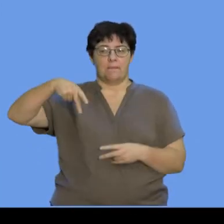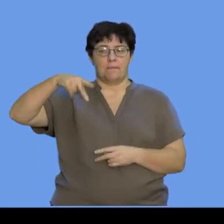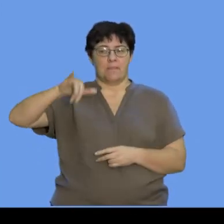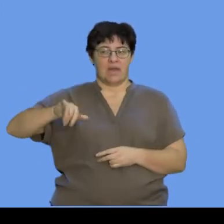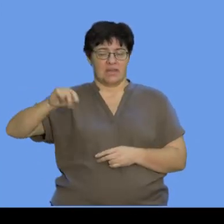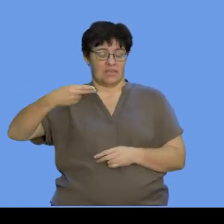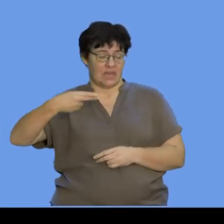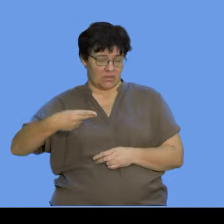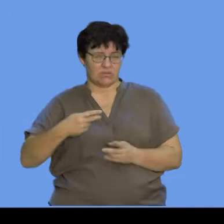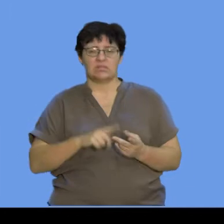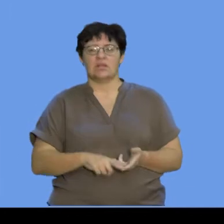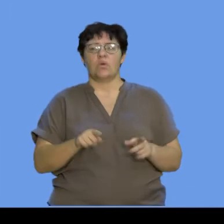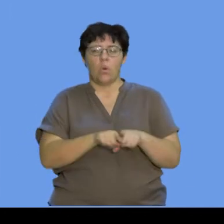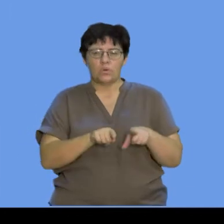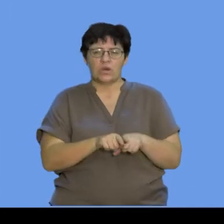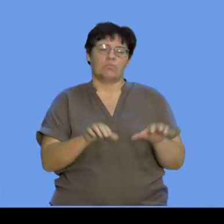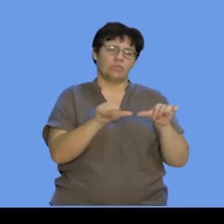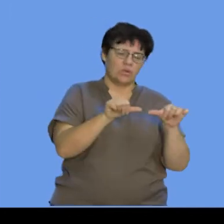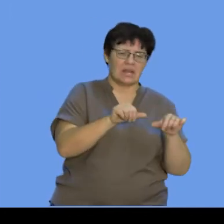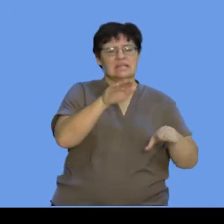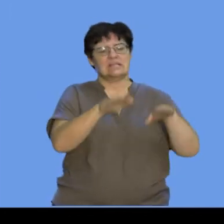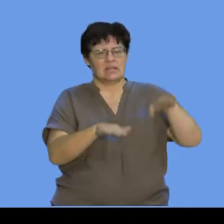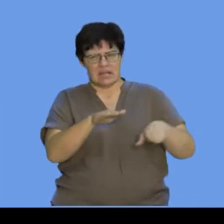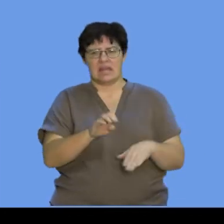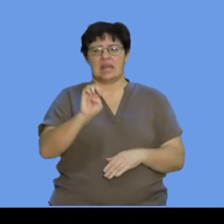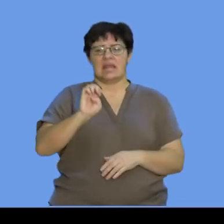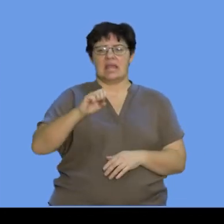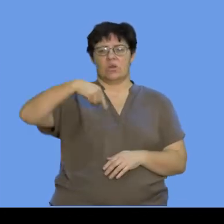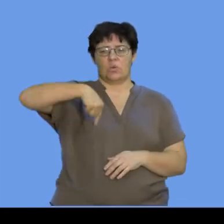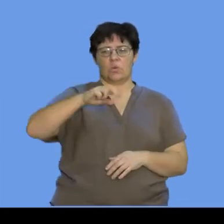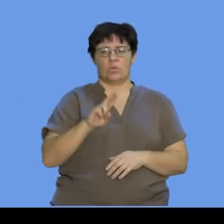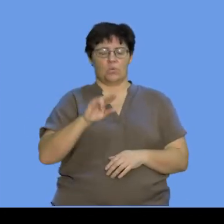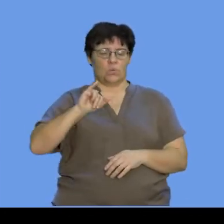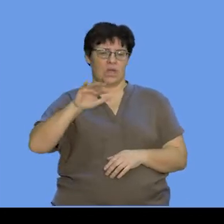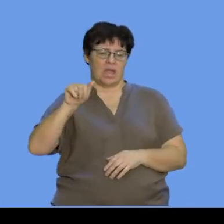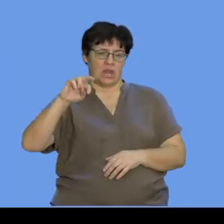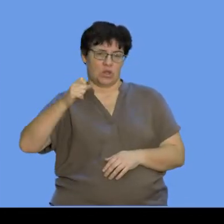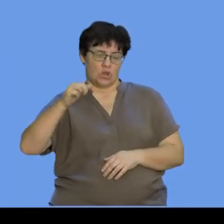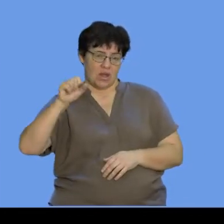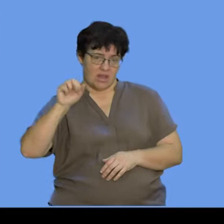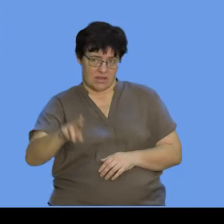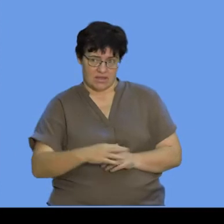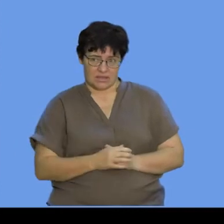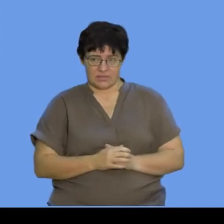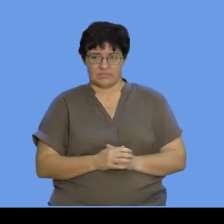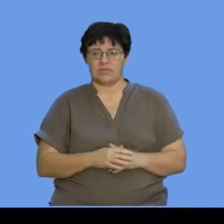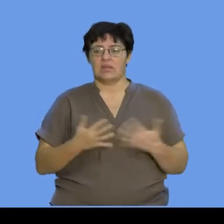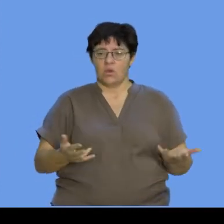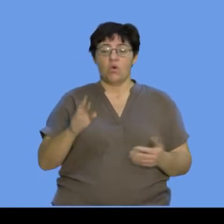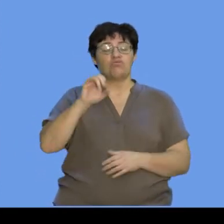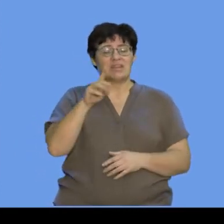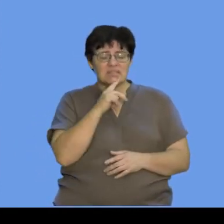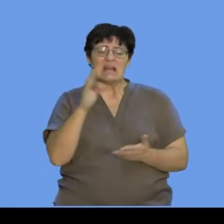it has some proportionality, similarity, and equiangular, right? Then the riders, I said to you, times you will